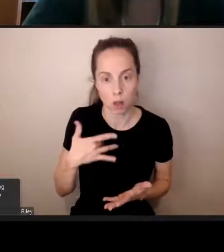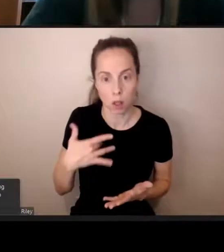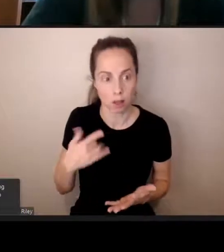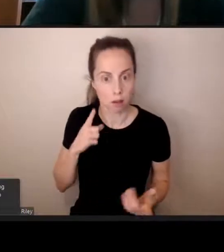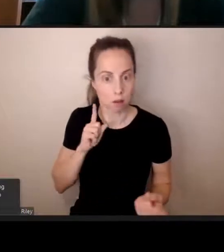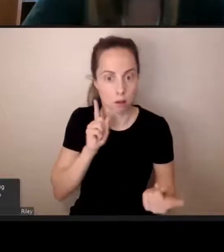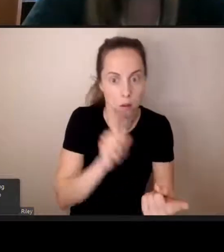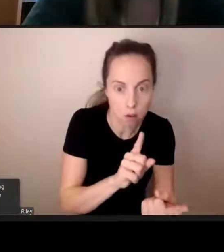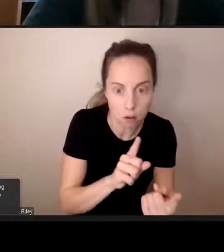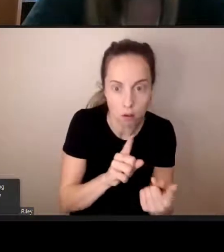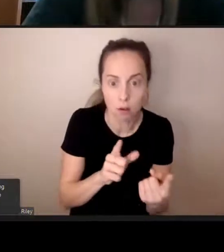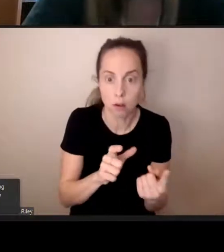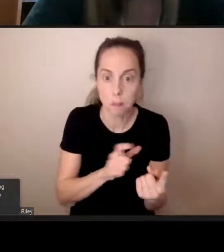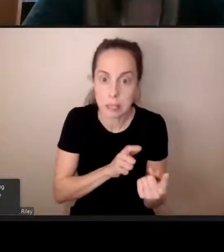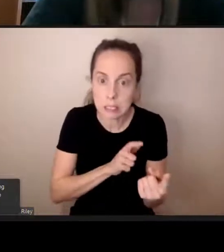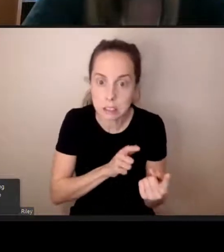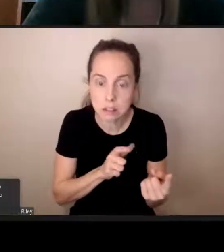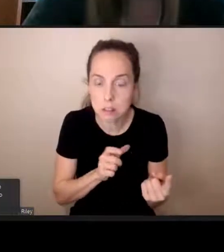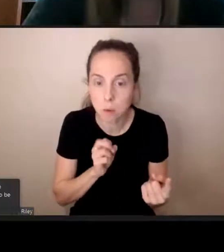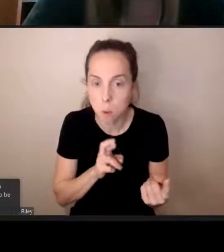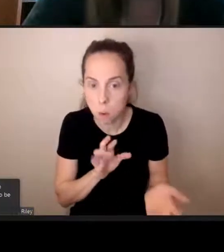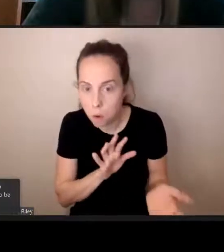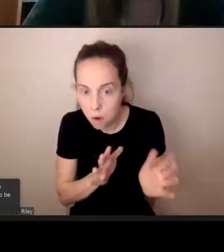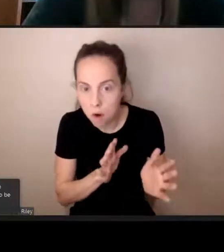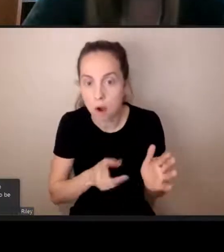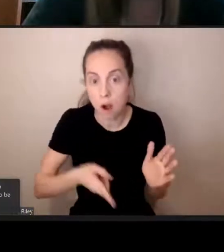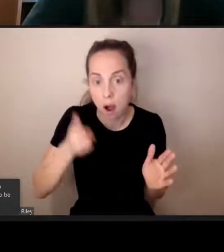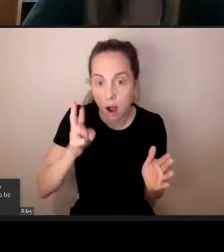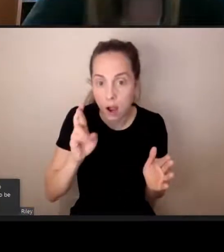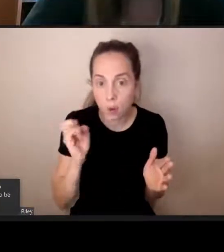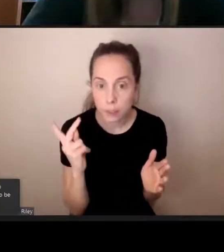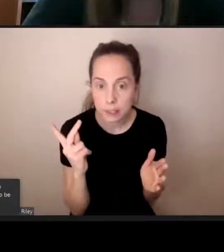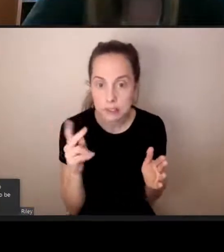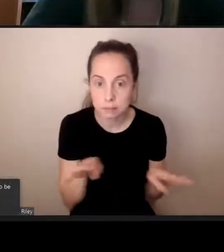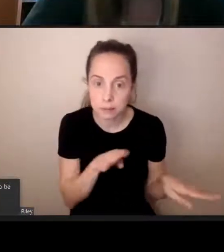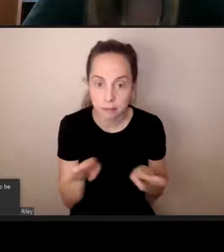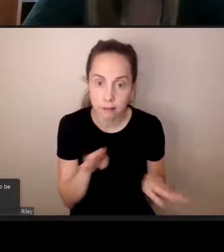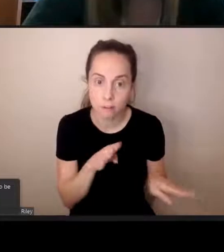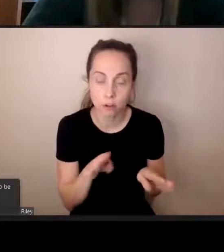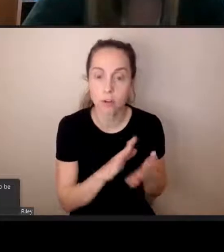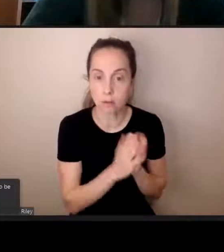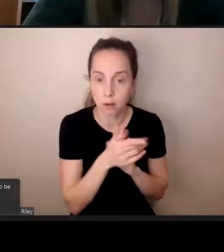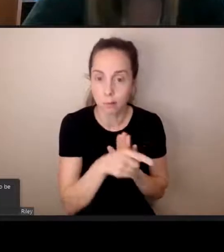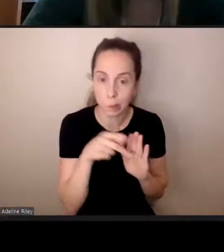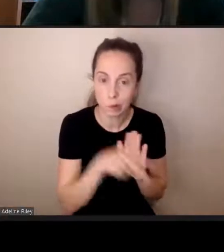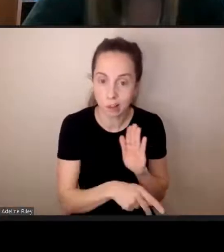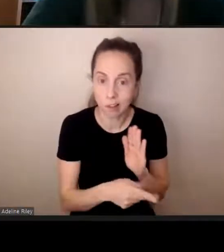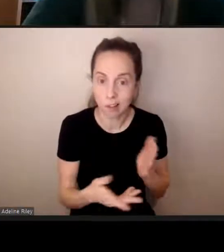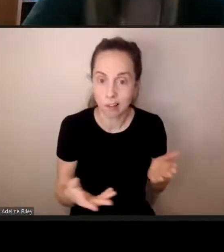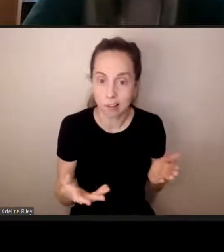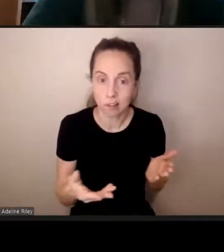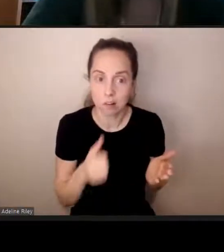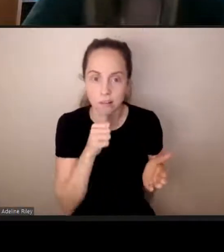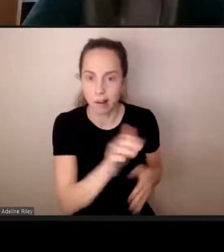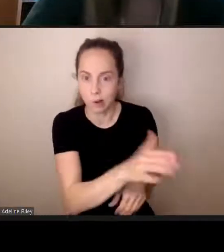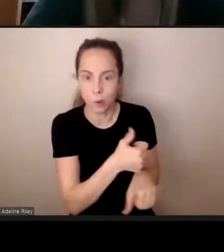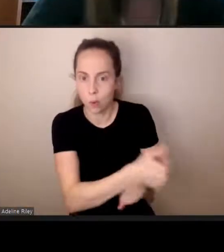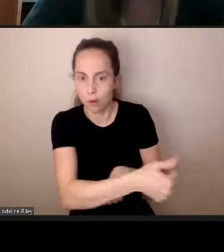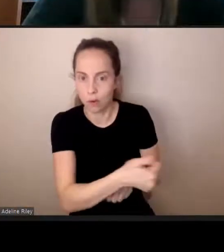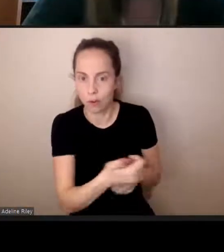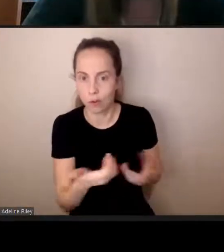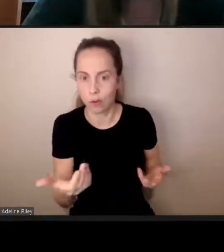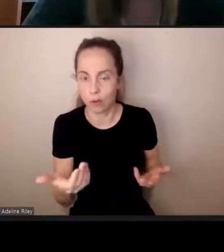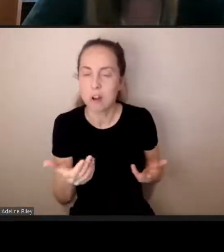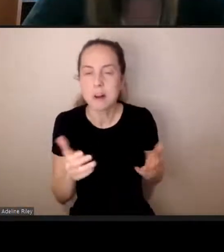going to be a high risk behavior that could result in you getting killed through no fault of your own? So I don't